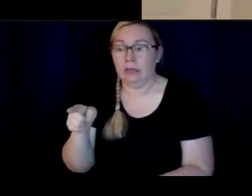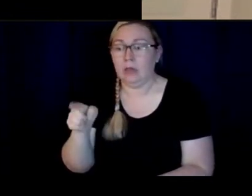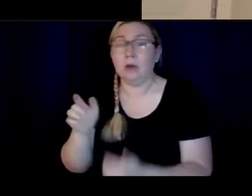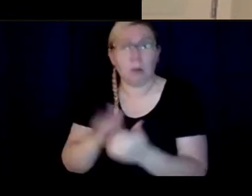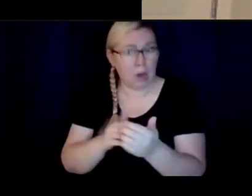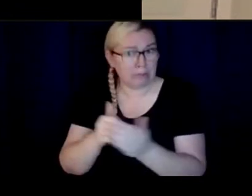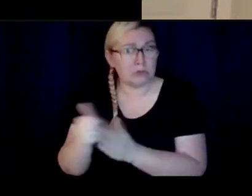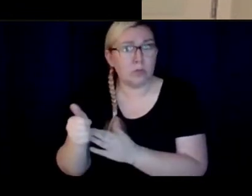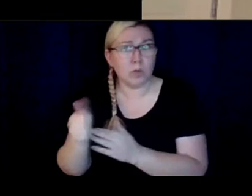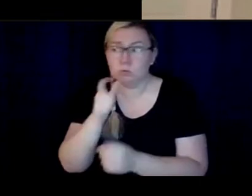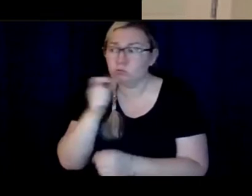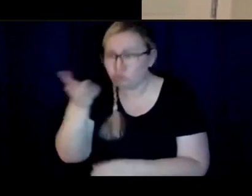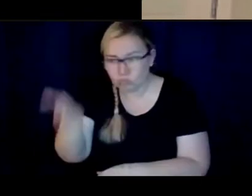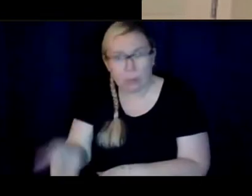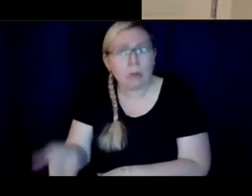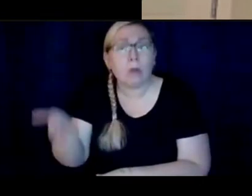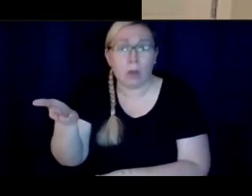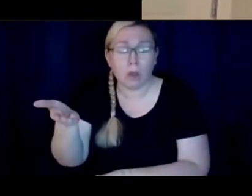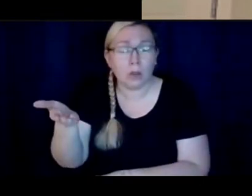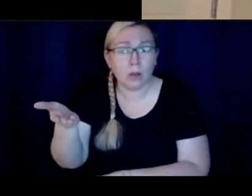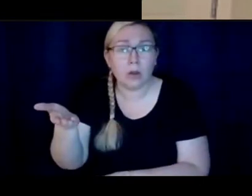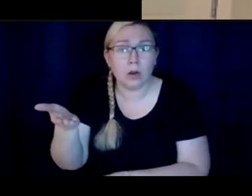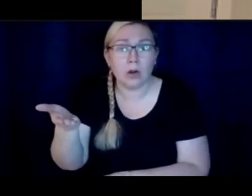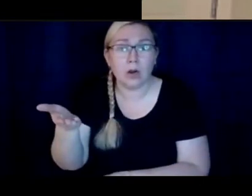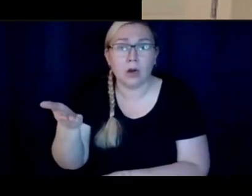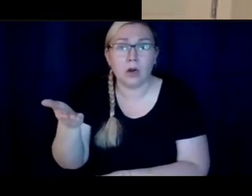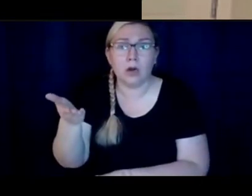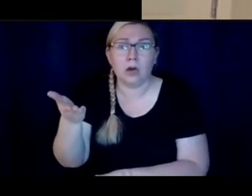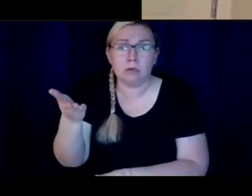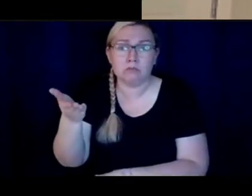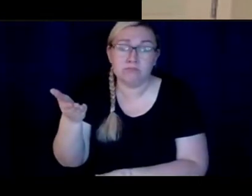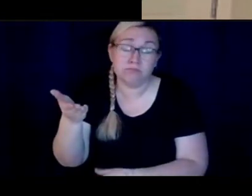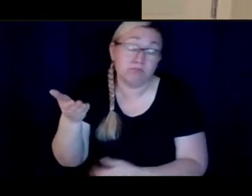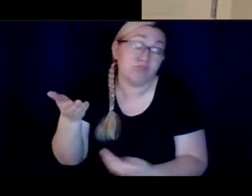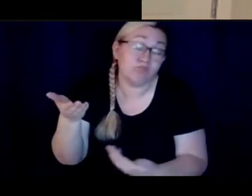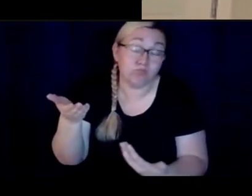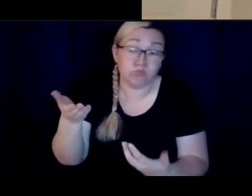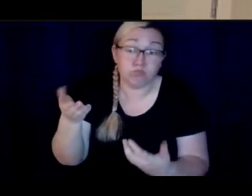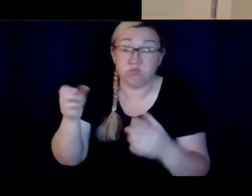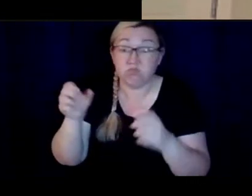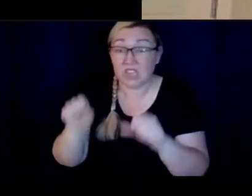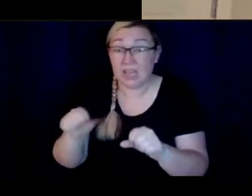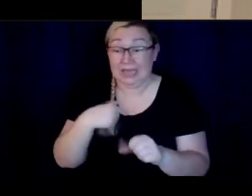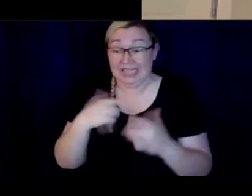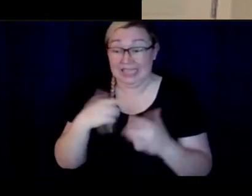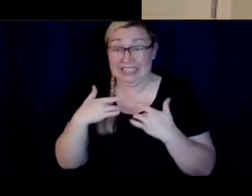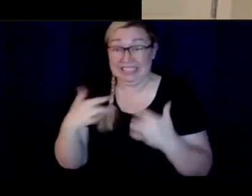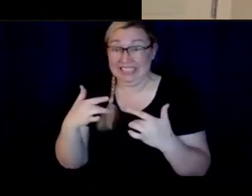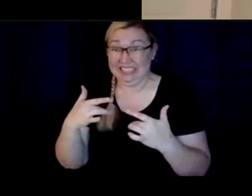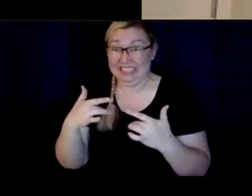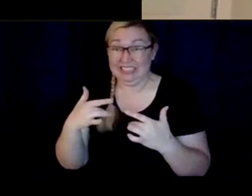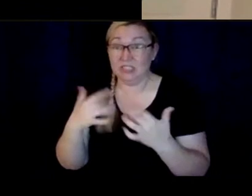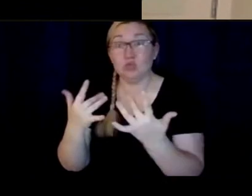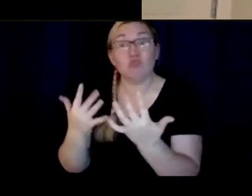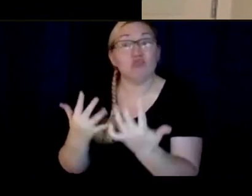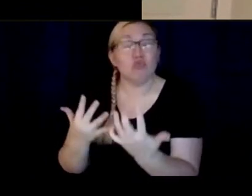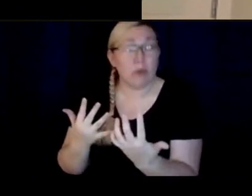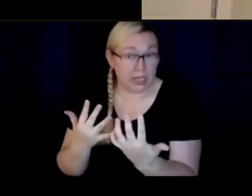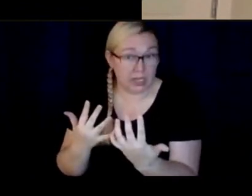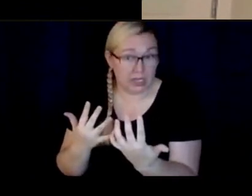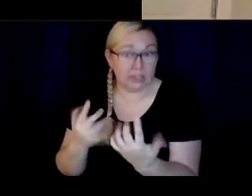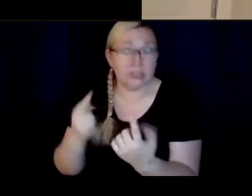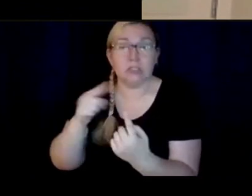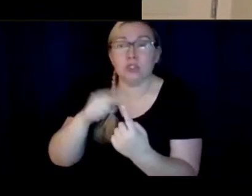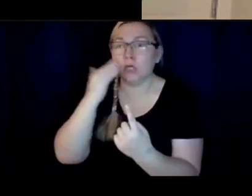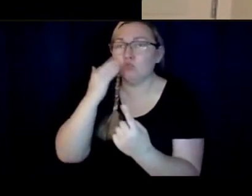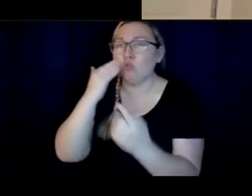comfortable with who they are, maybe you can ask, but I tend to kind of wait until I